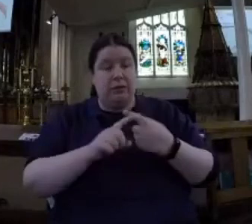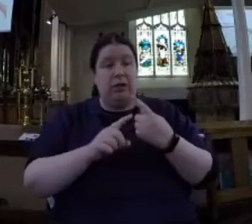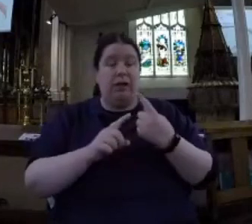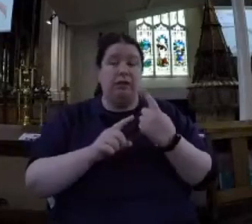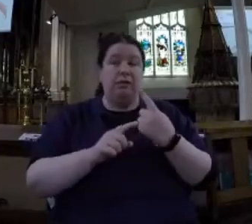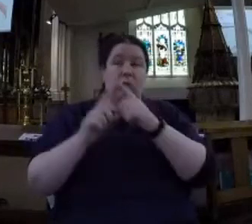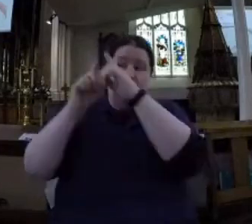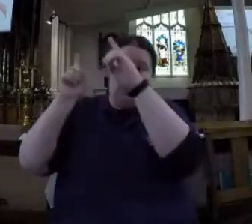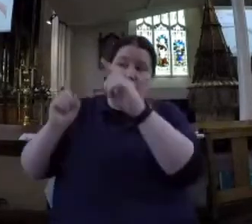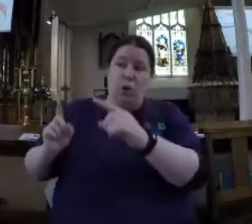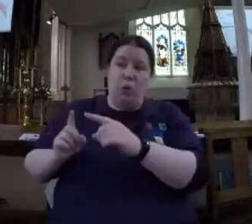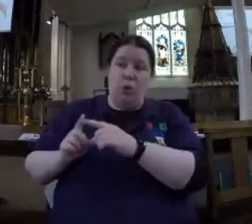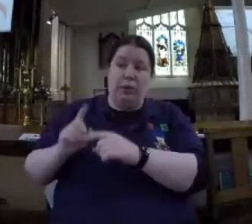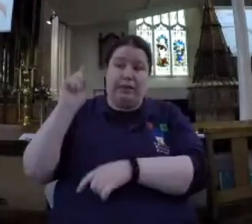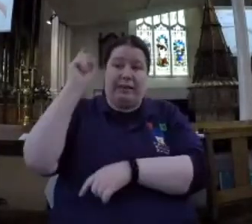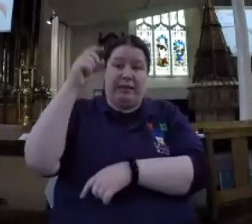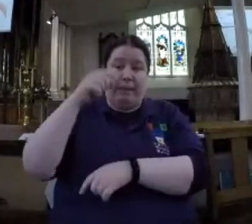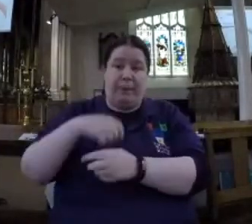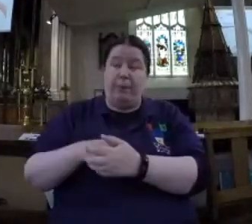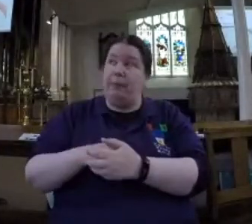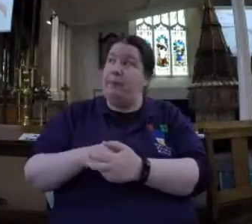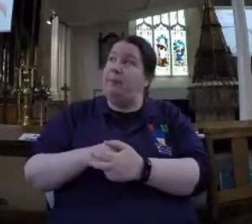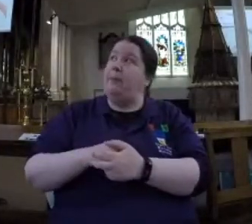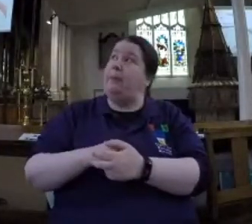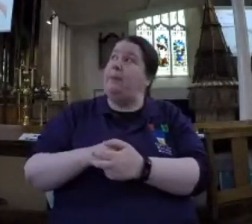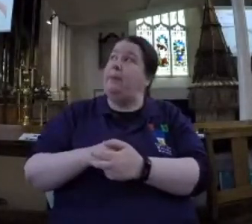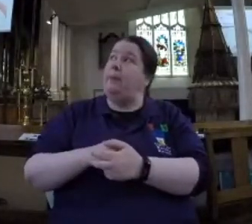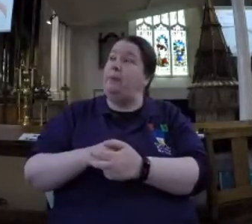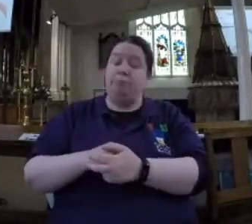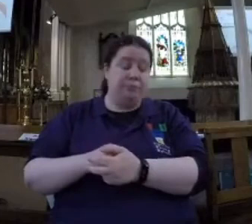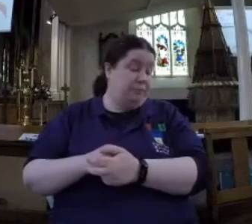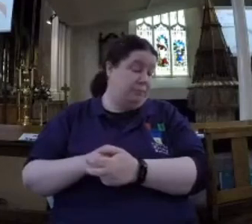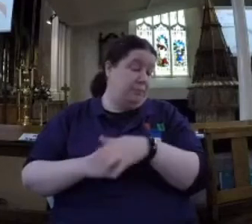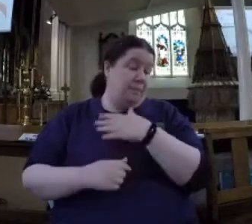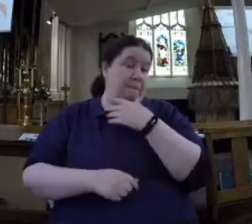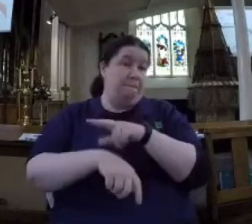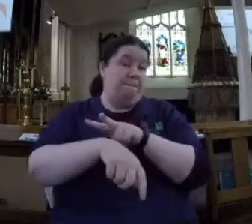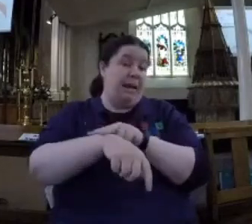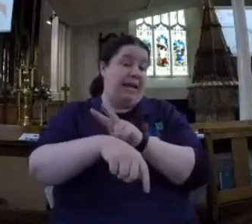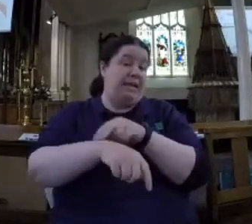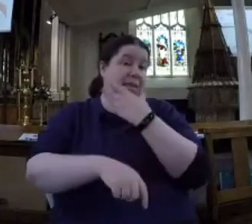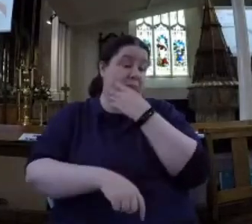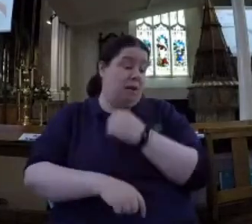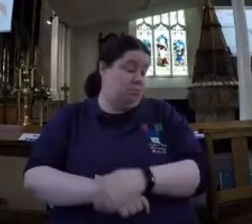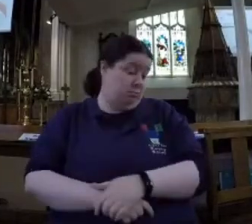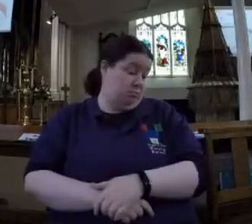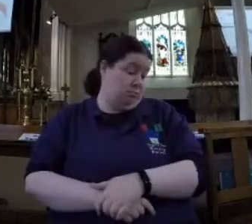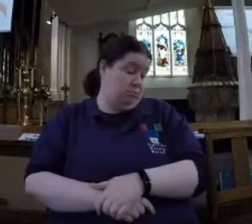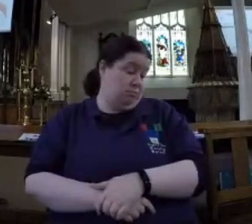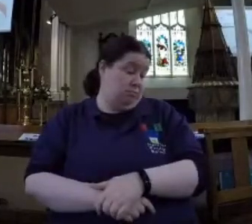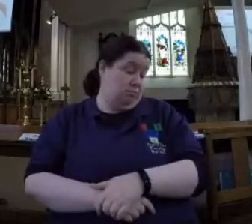window, and she looks up into the face of a very serious-looking police officer. The police